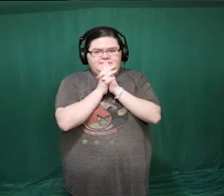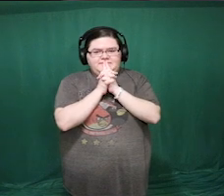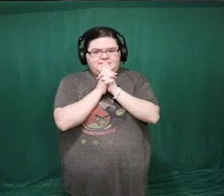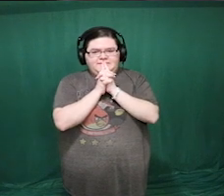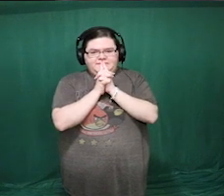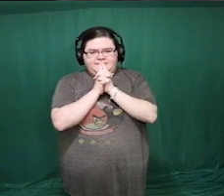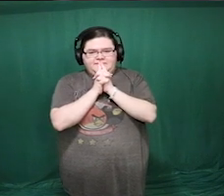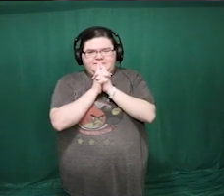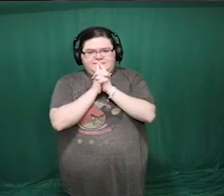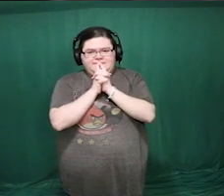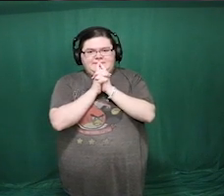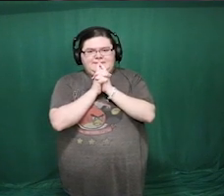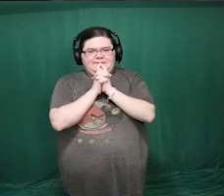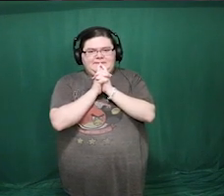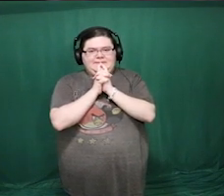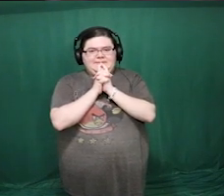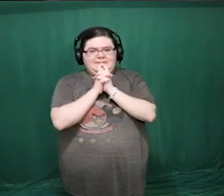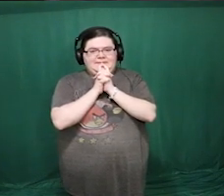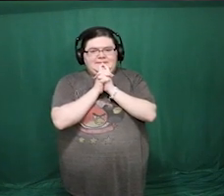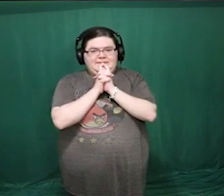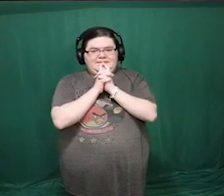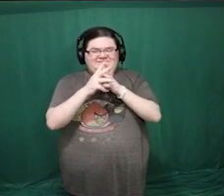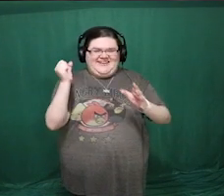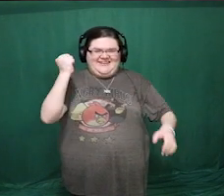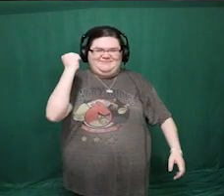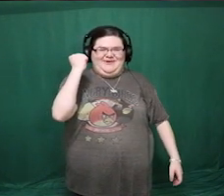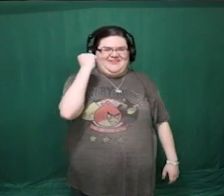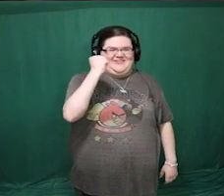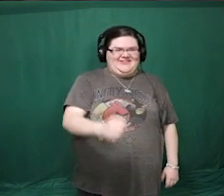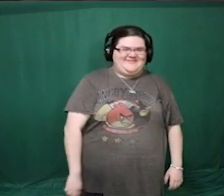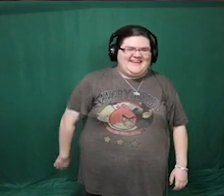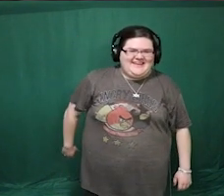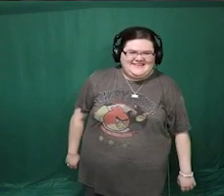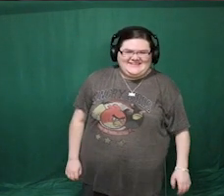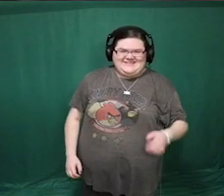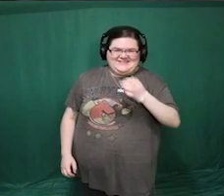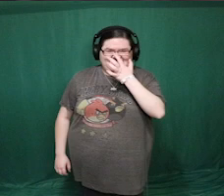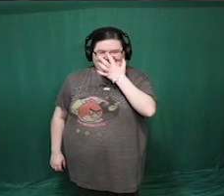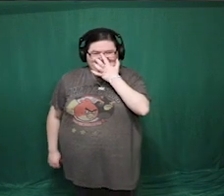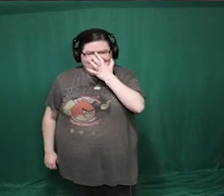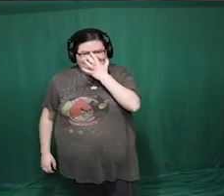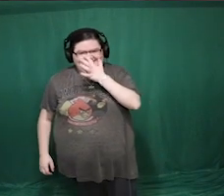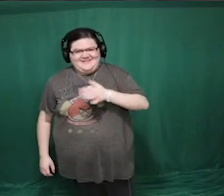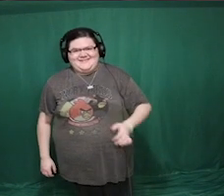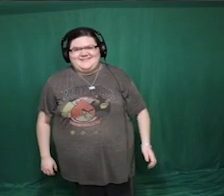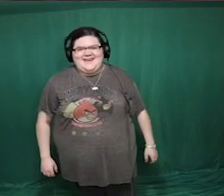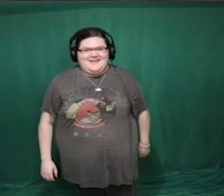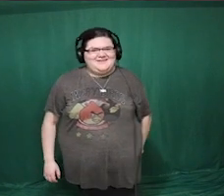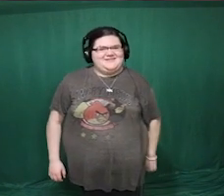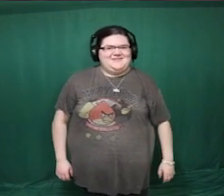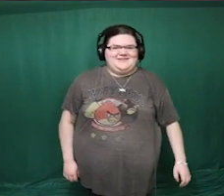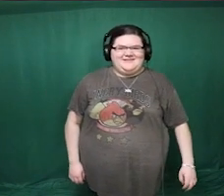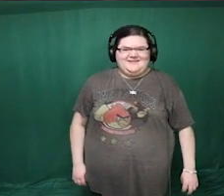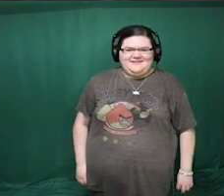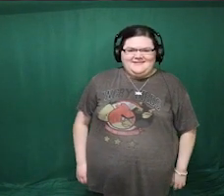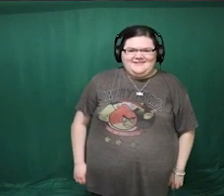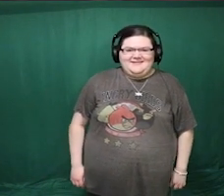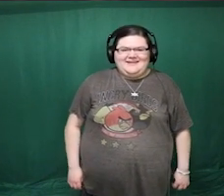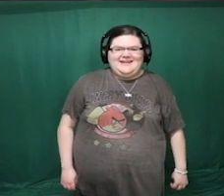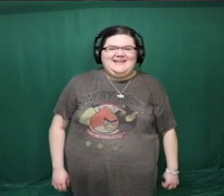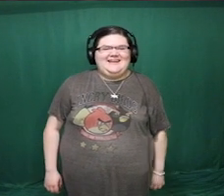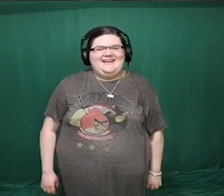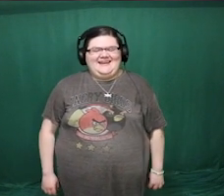Nah, it's I'm Belgium, with JJ. Yeah. Oh, split down the middle. Oh. Oh. Yes! Belgium, yes! Yes! Yes! Toblerone sold me, you